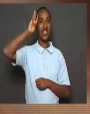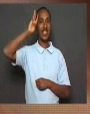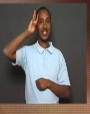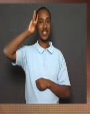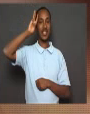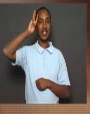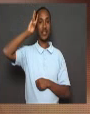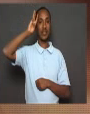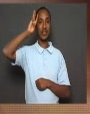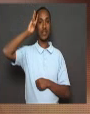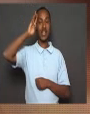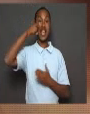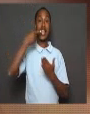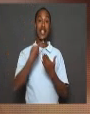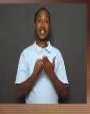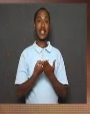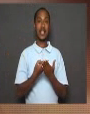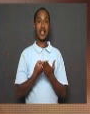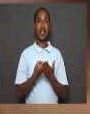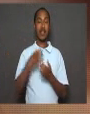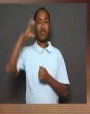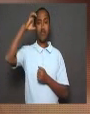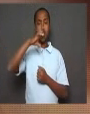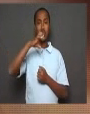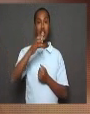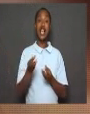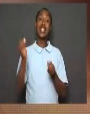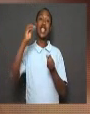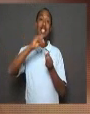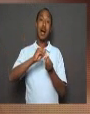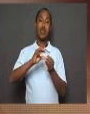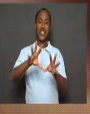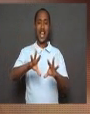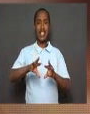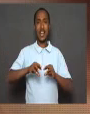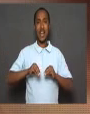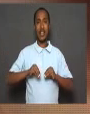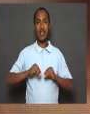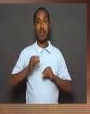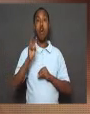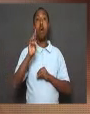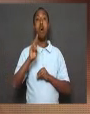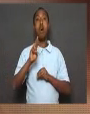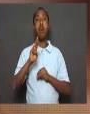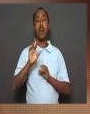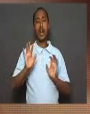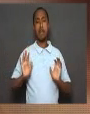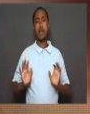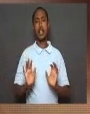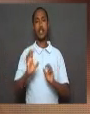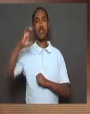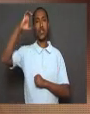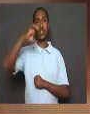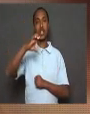Waals, this force is the sum of the attractive or repulsive